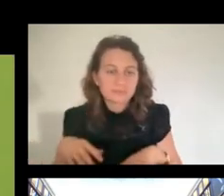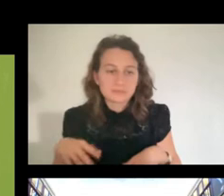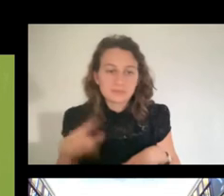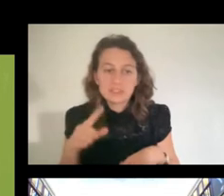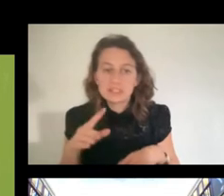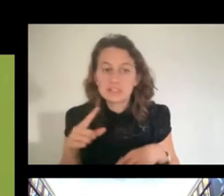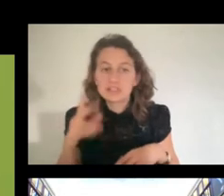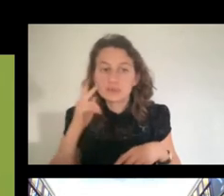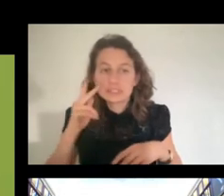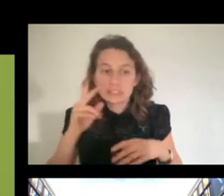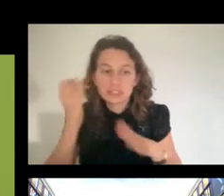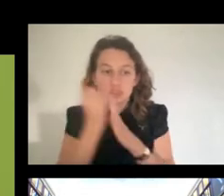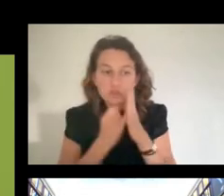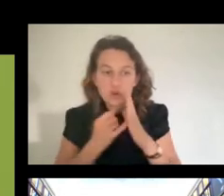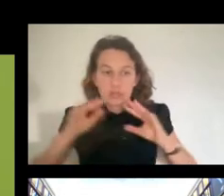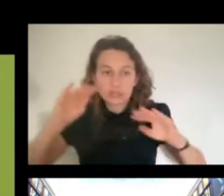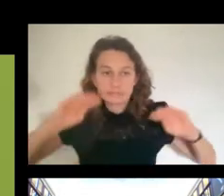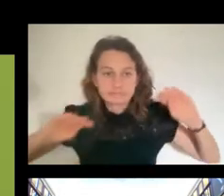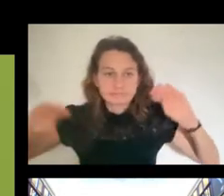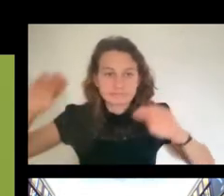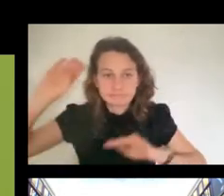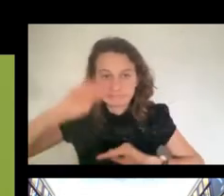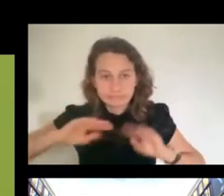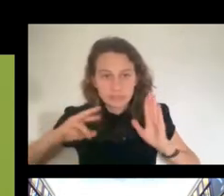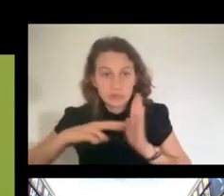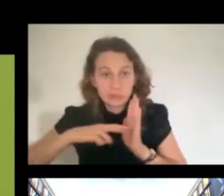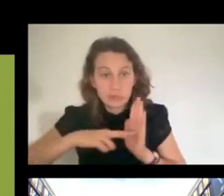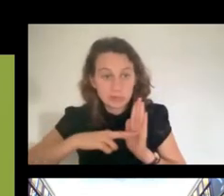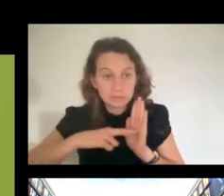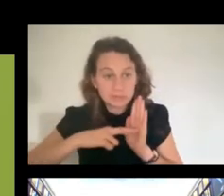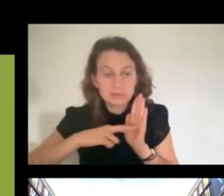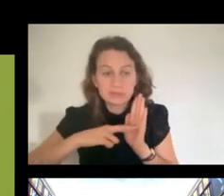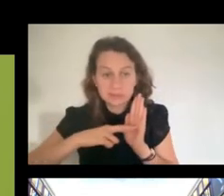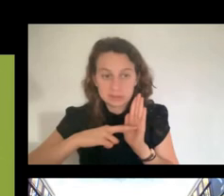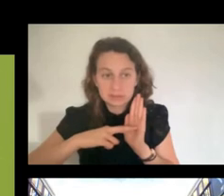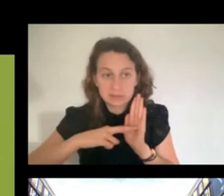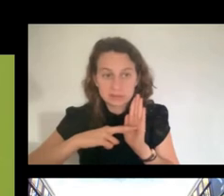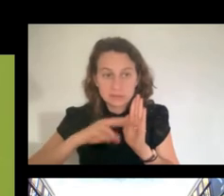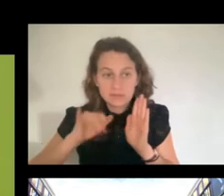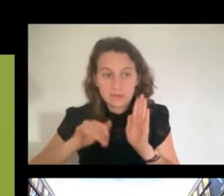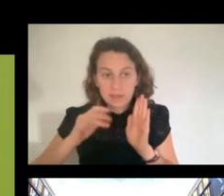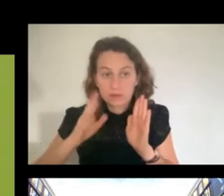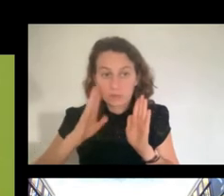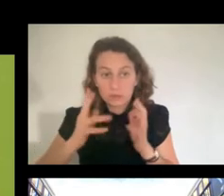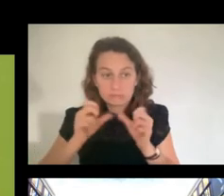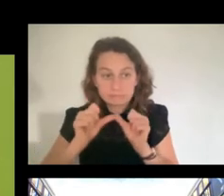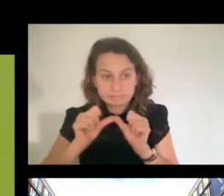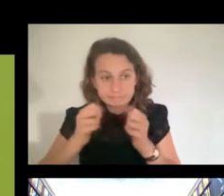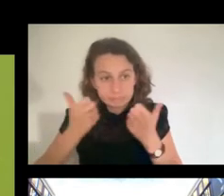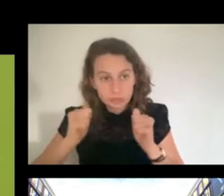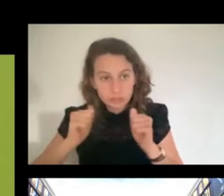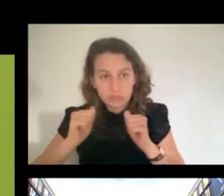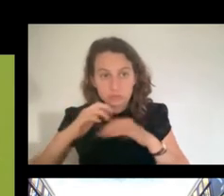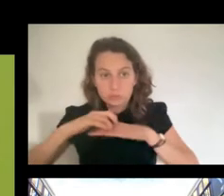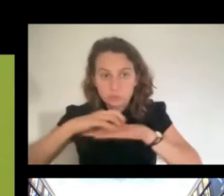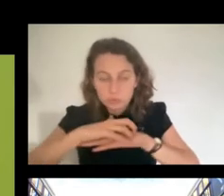pieces of drawings is the representation of the grafting under the condition of climate change. You know, one thing that